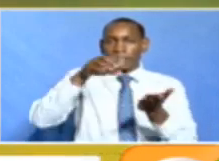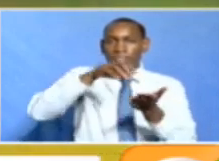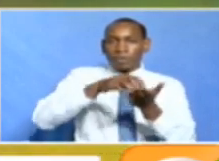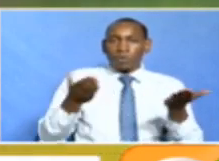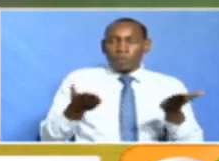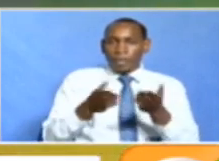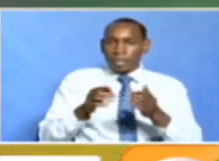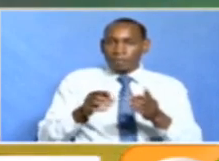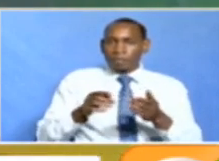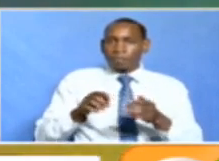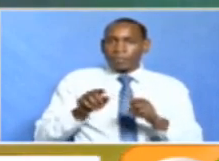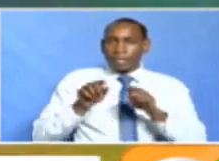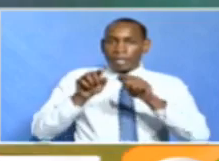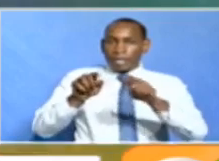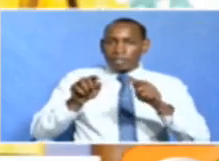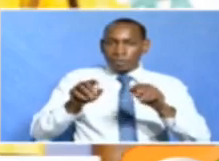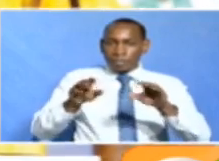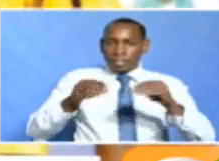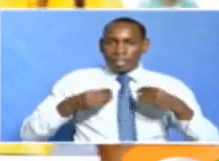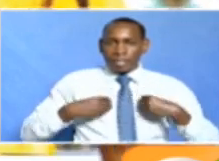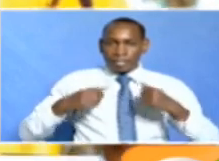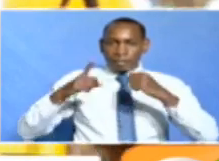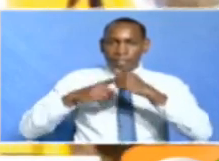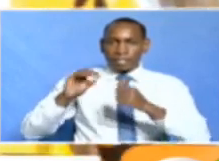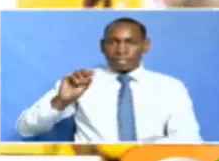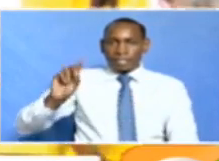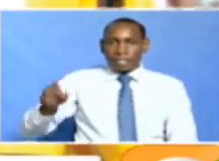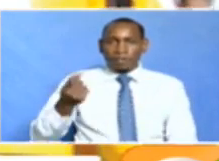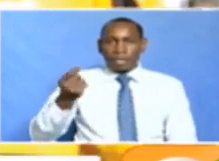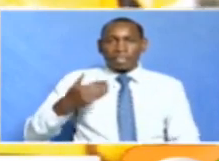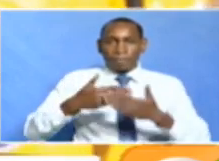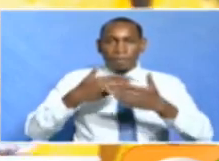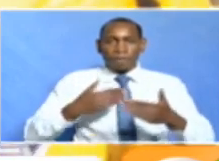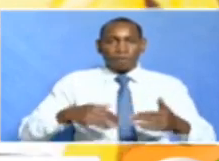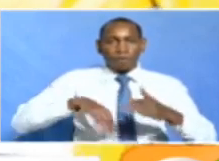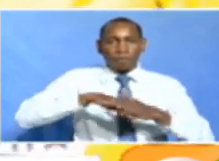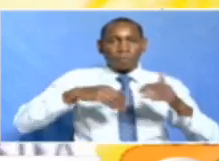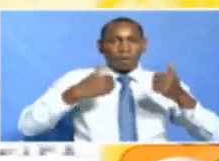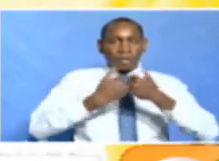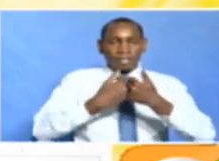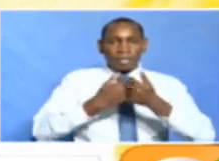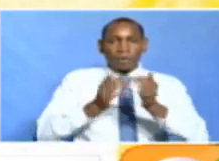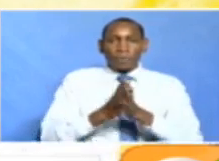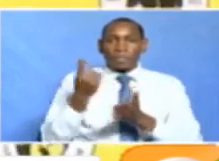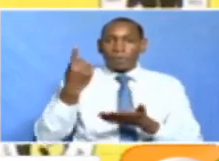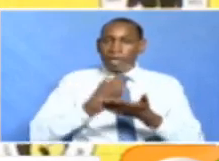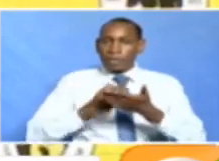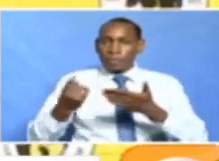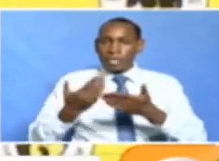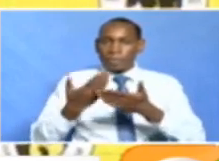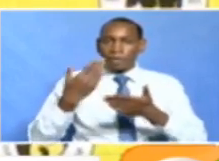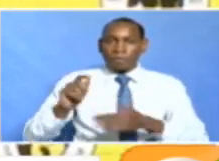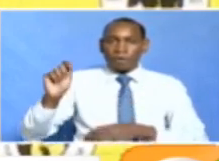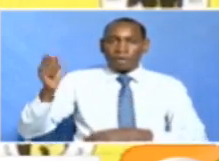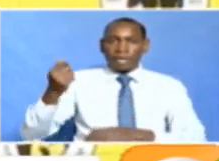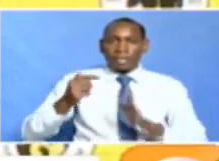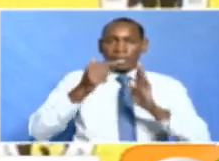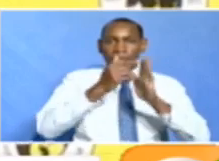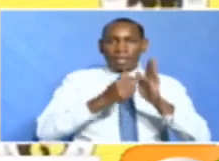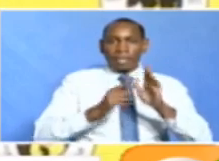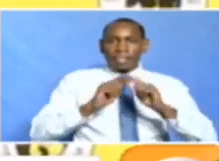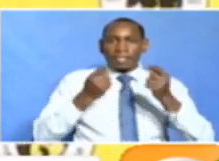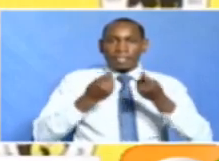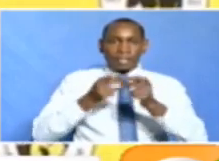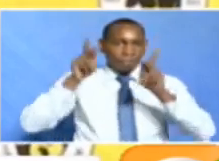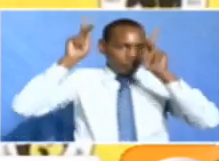where he was accused of having received 60,000 Kenya shillings before a match. And just a week ago, the Kenyan Premier League club